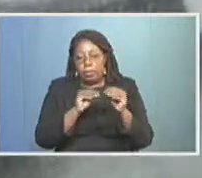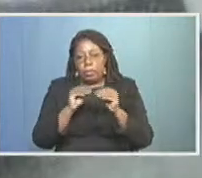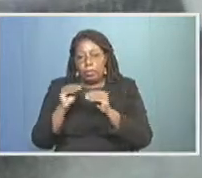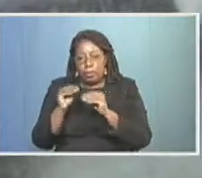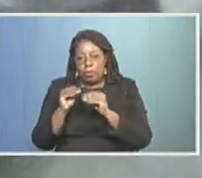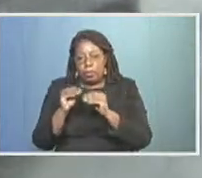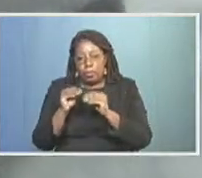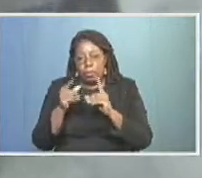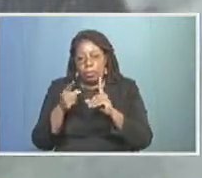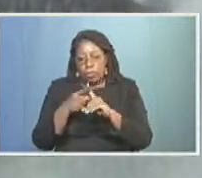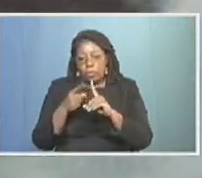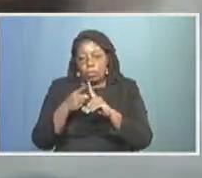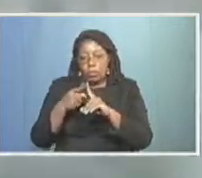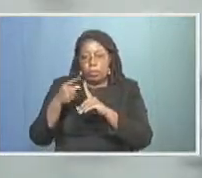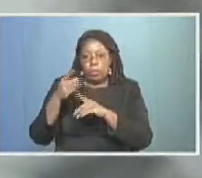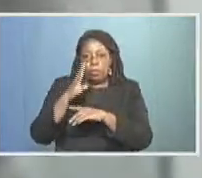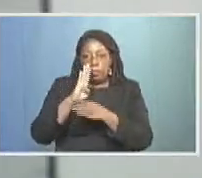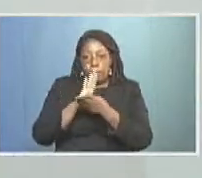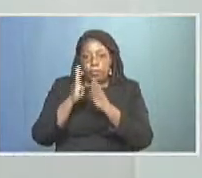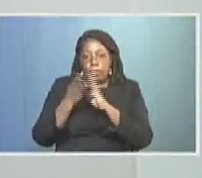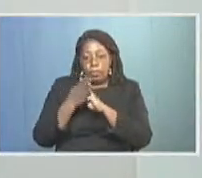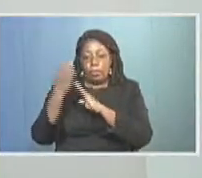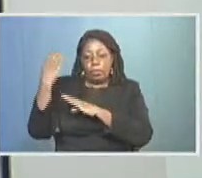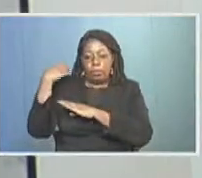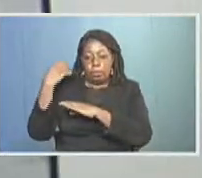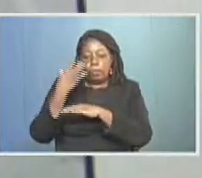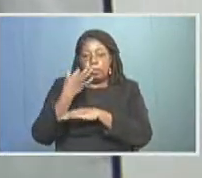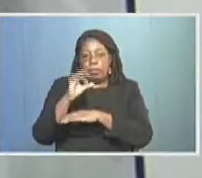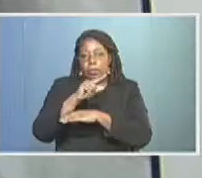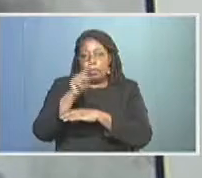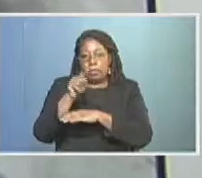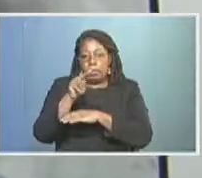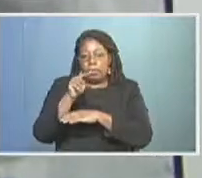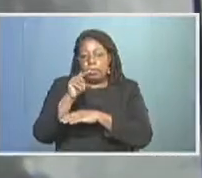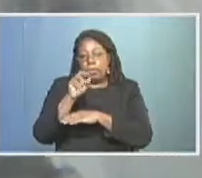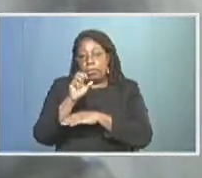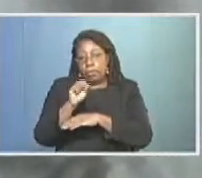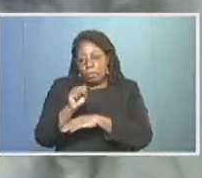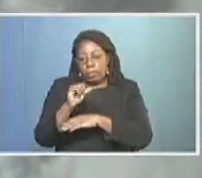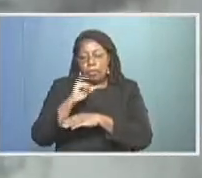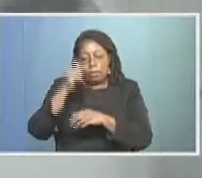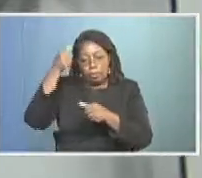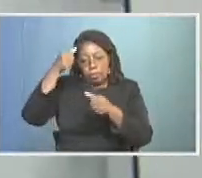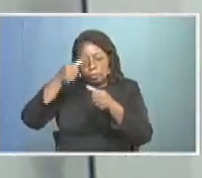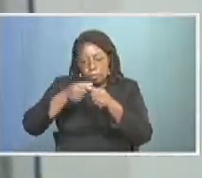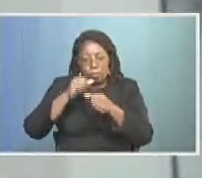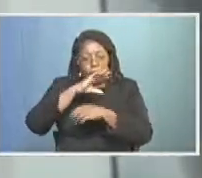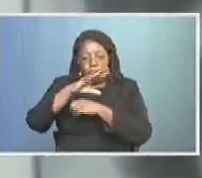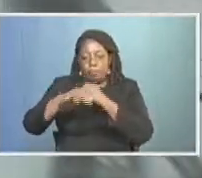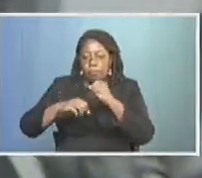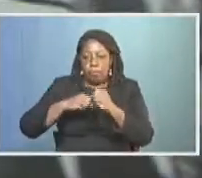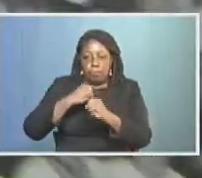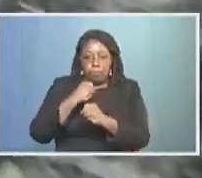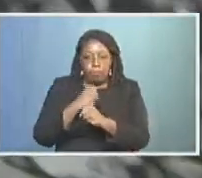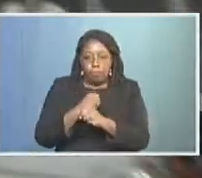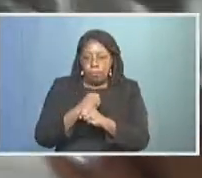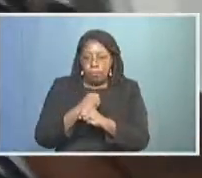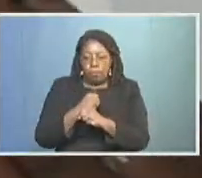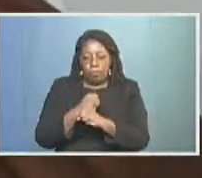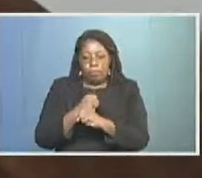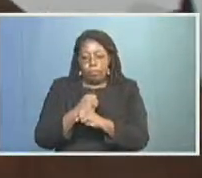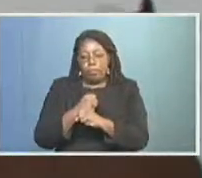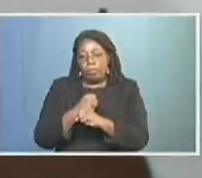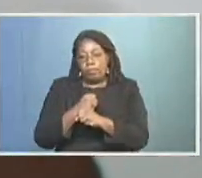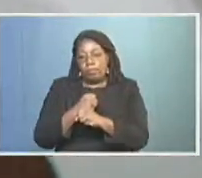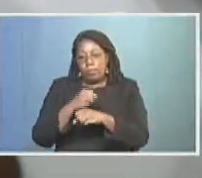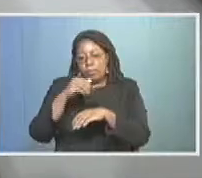the general manager of ZNS. And I can recall him for years spending some